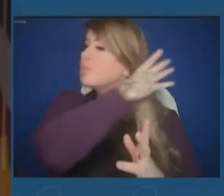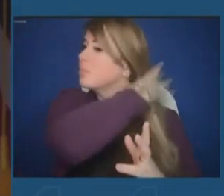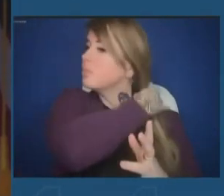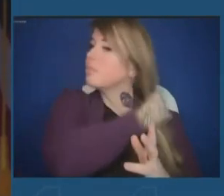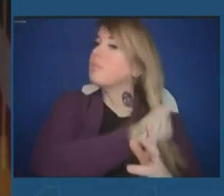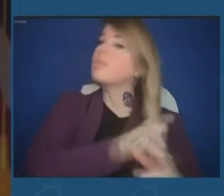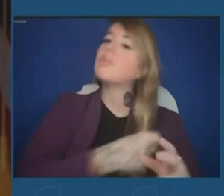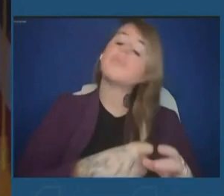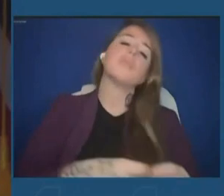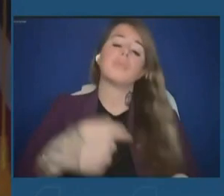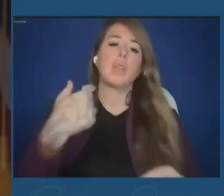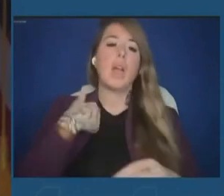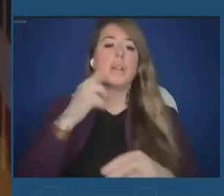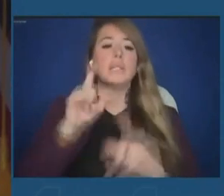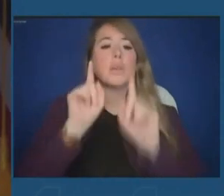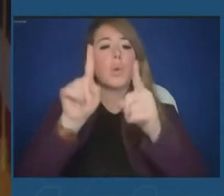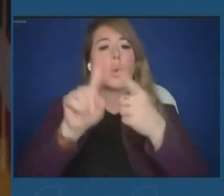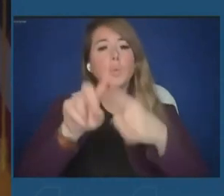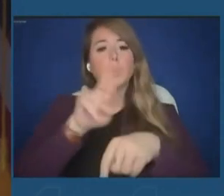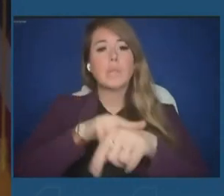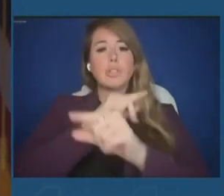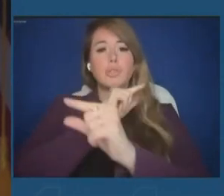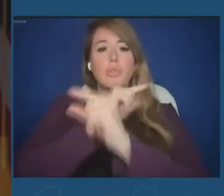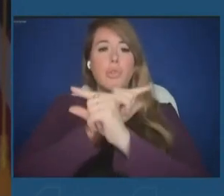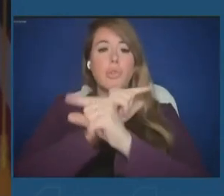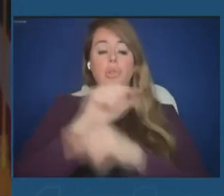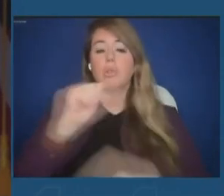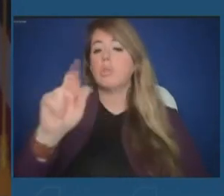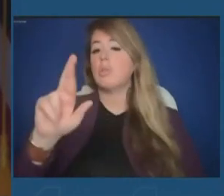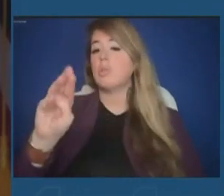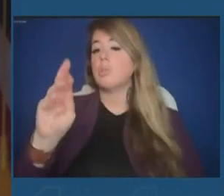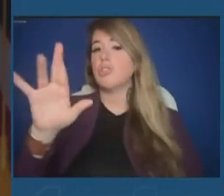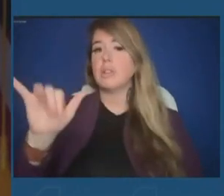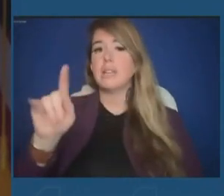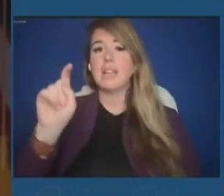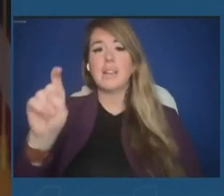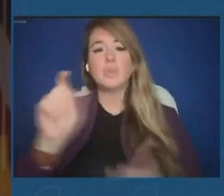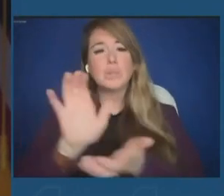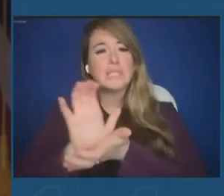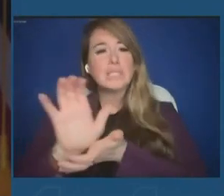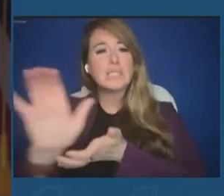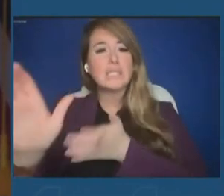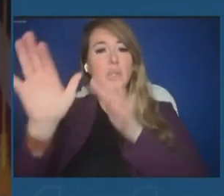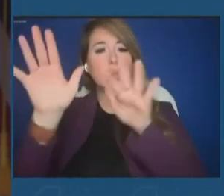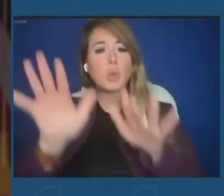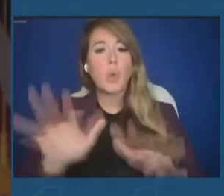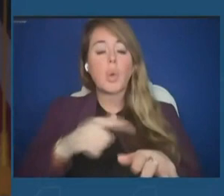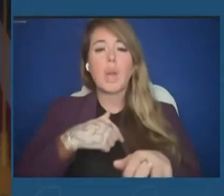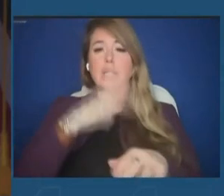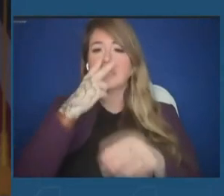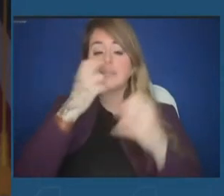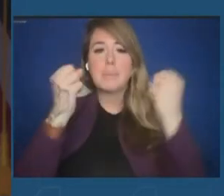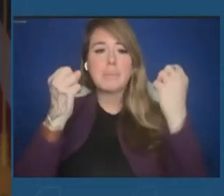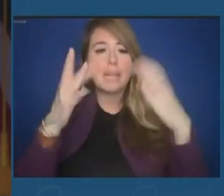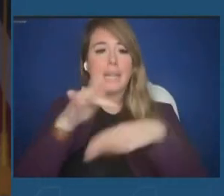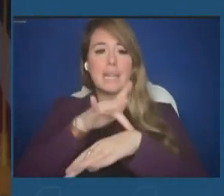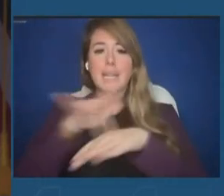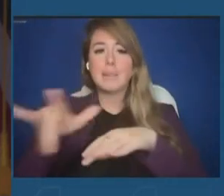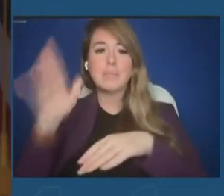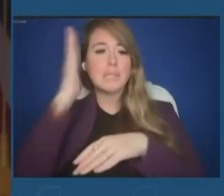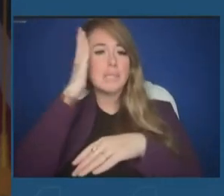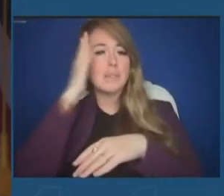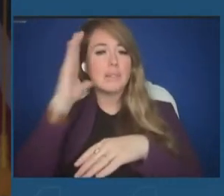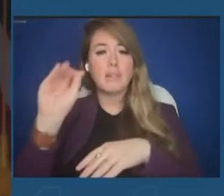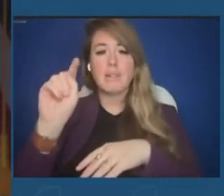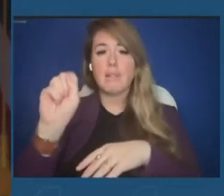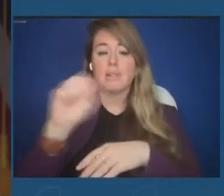And I went to the National Guard, the armory, had to plow our way through. I saw a lot of empty cots. I mean, they're all empty.